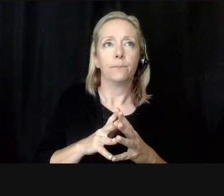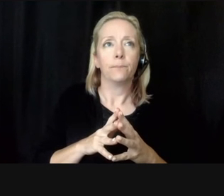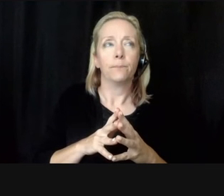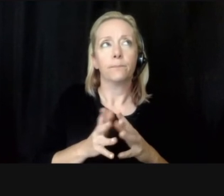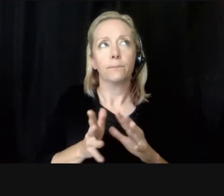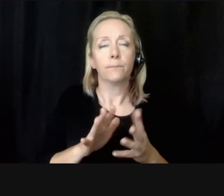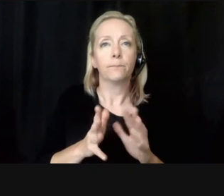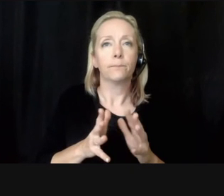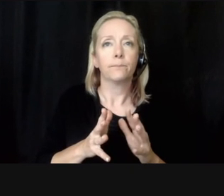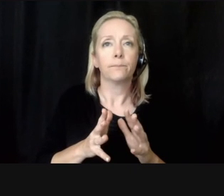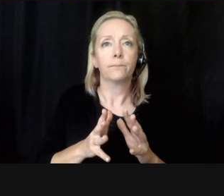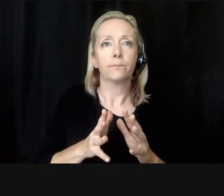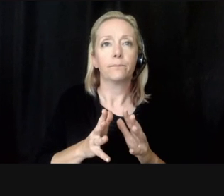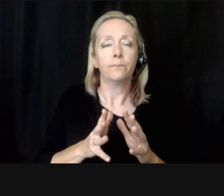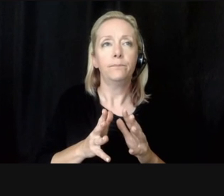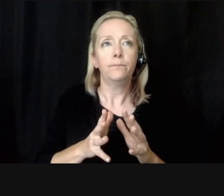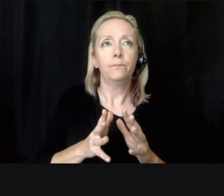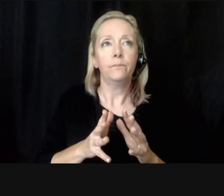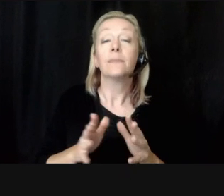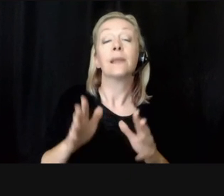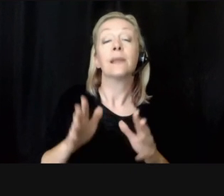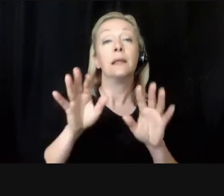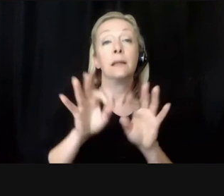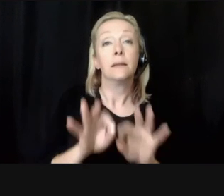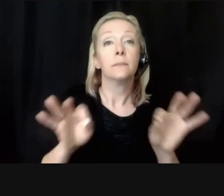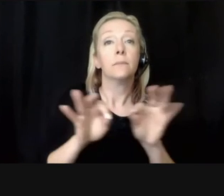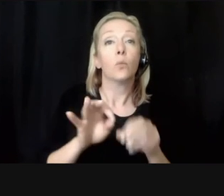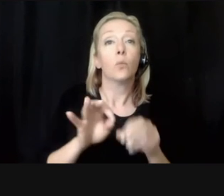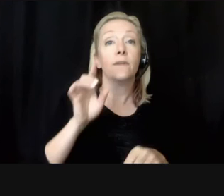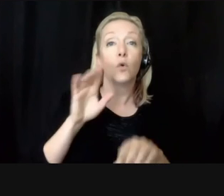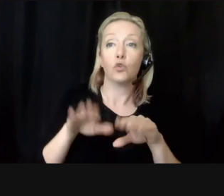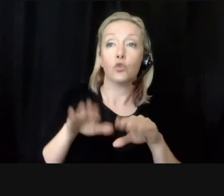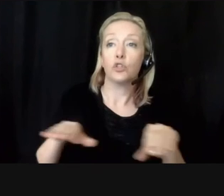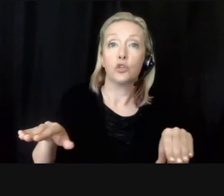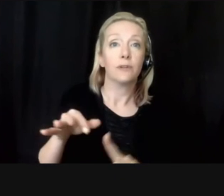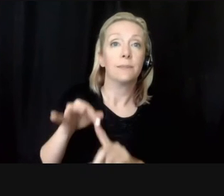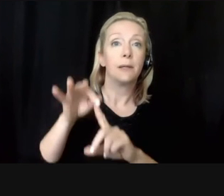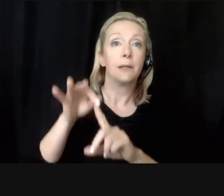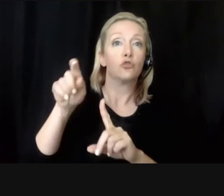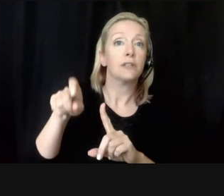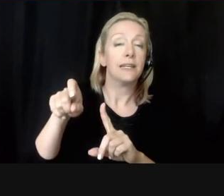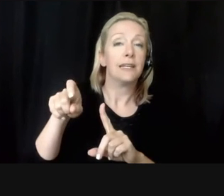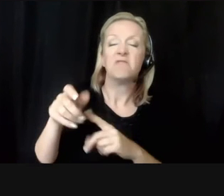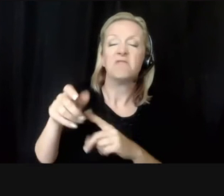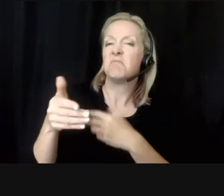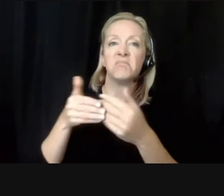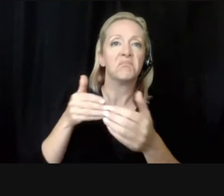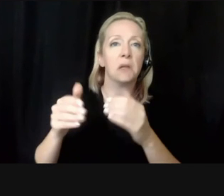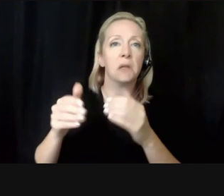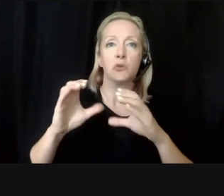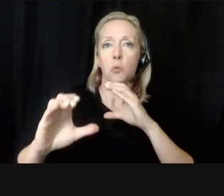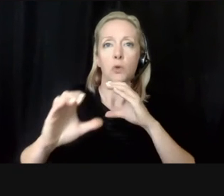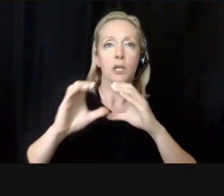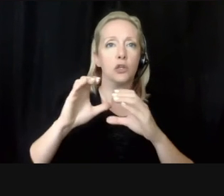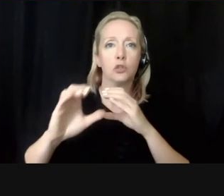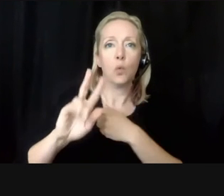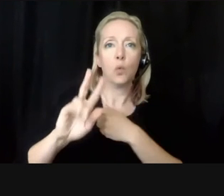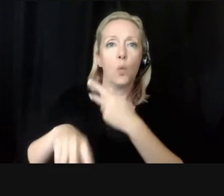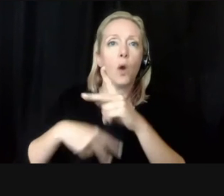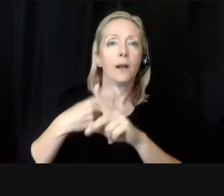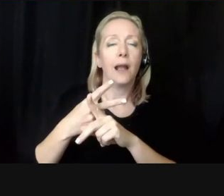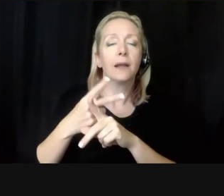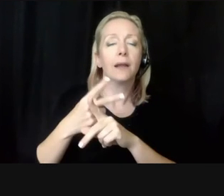um, children with special health care needs, no matter what their method of communication is, but to have some